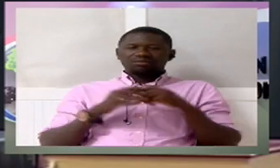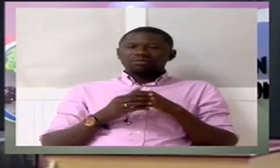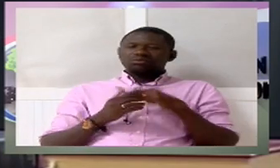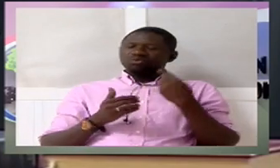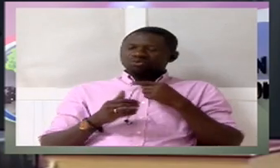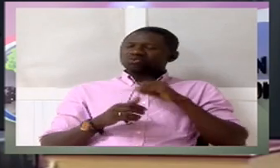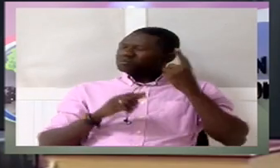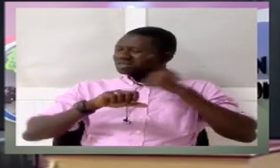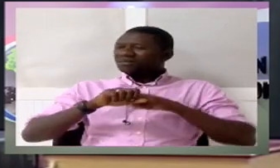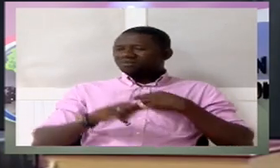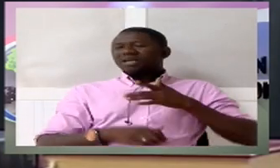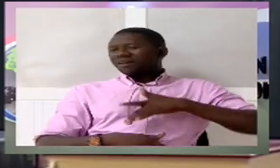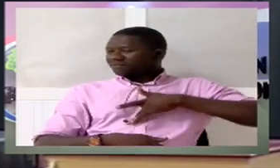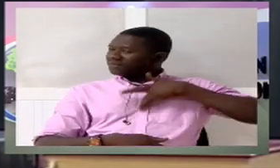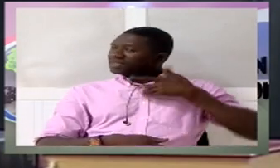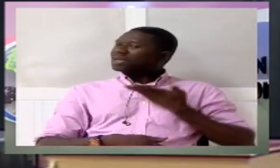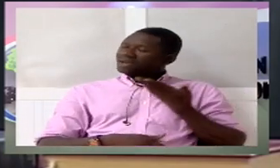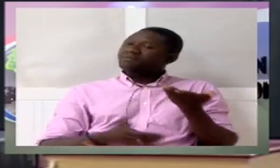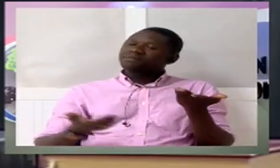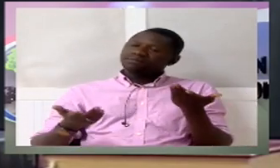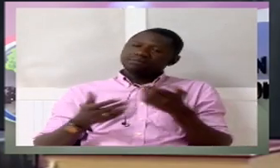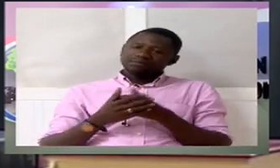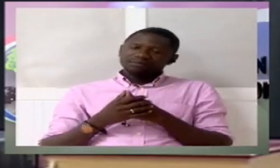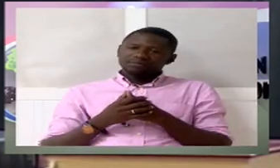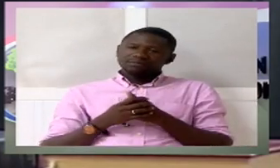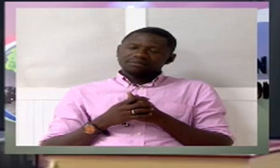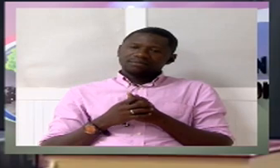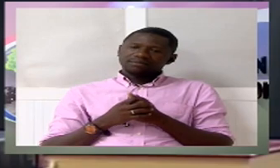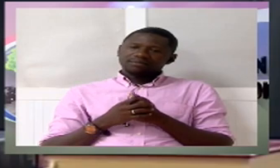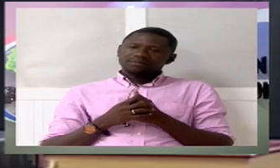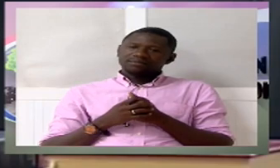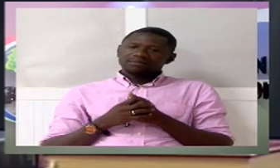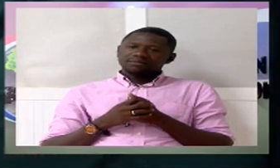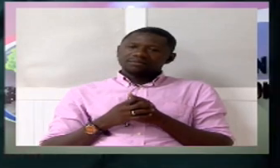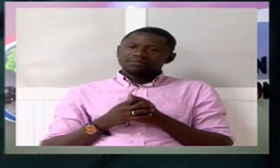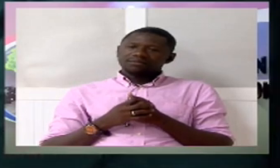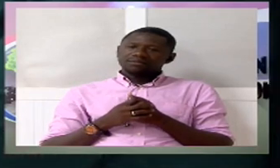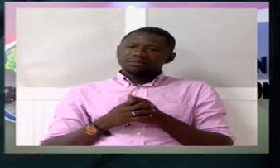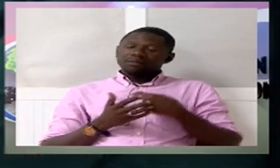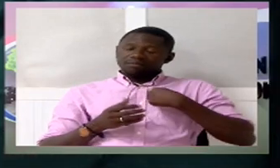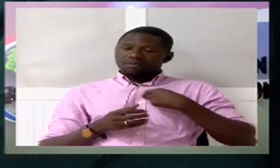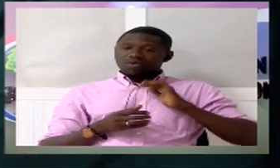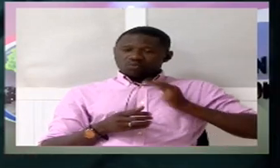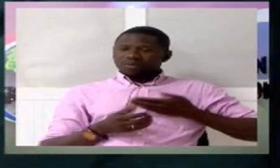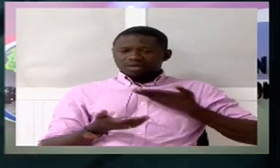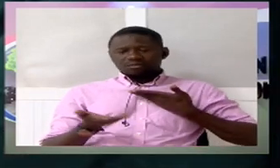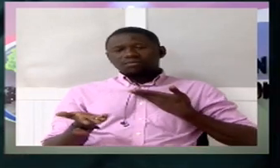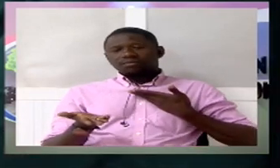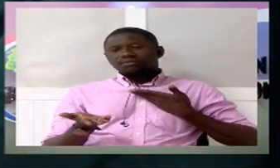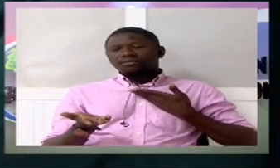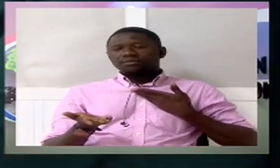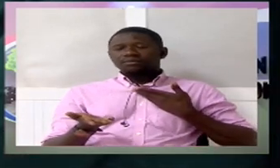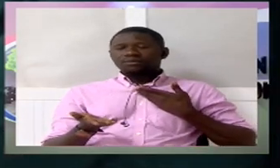feeling that. Kadun kuma kamoto mem wolam nyidi se woro membe kamem fo. I am a woman. Nta famu musoldi.